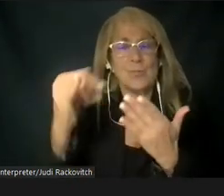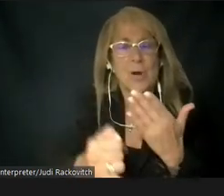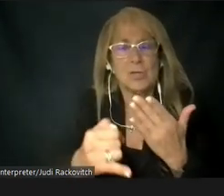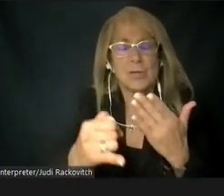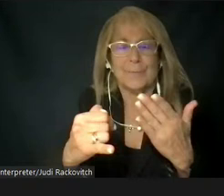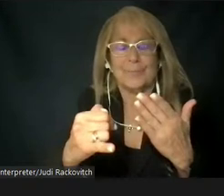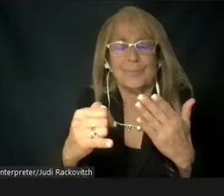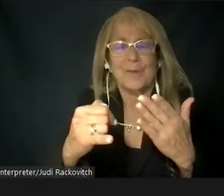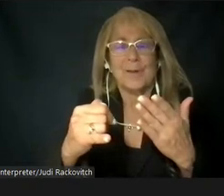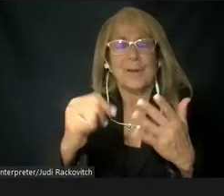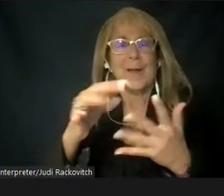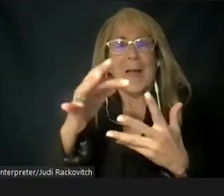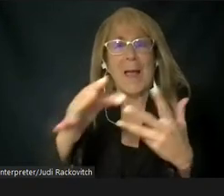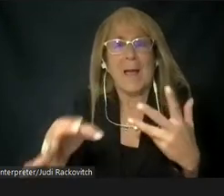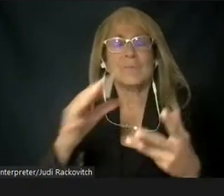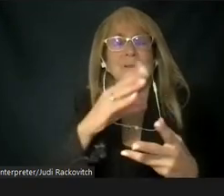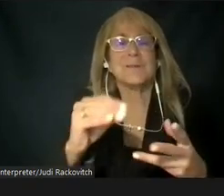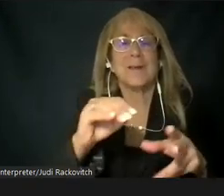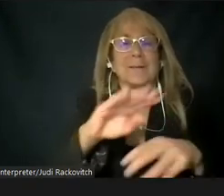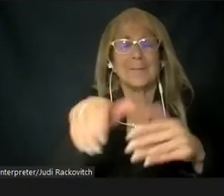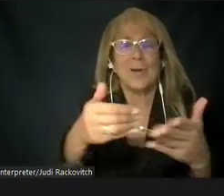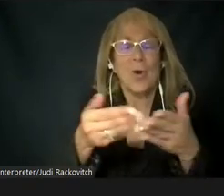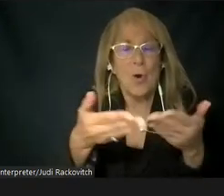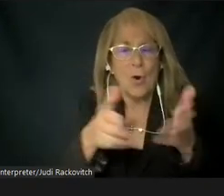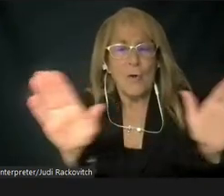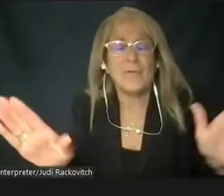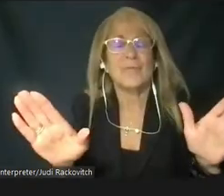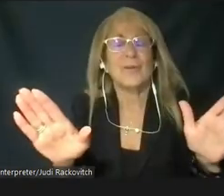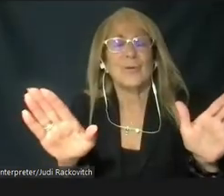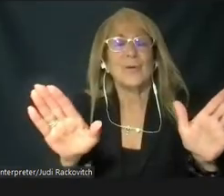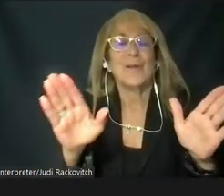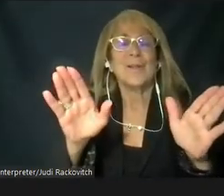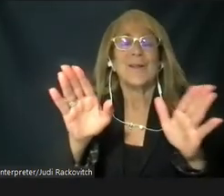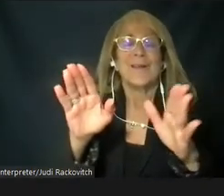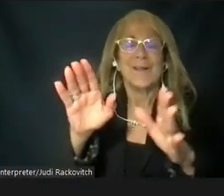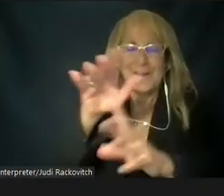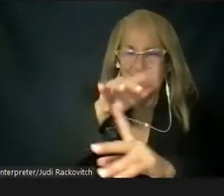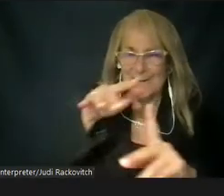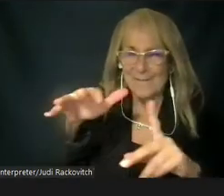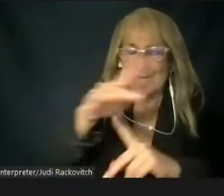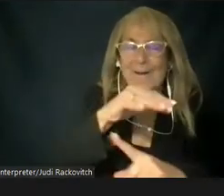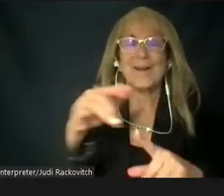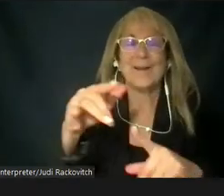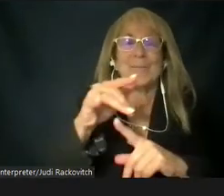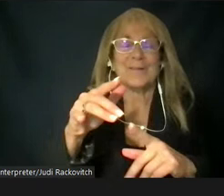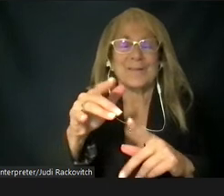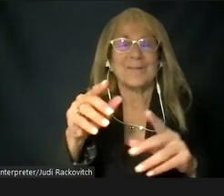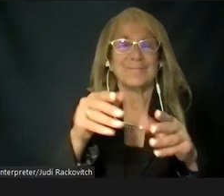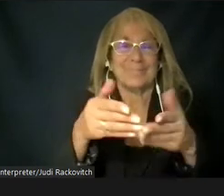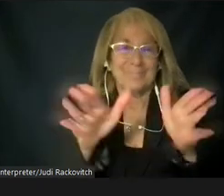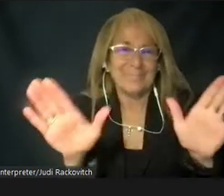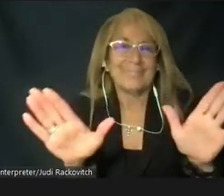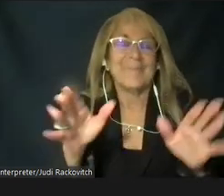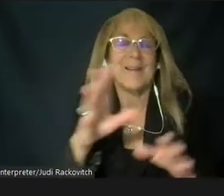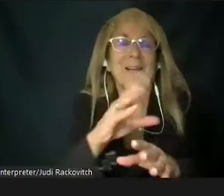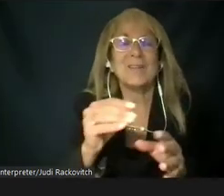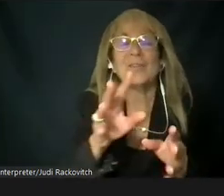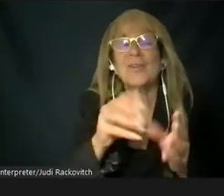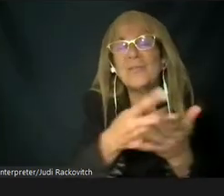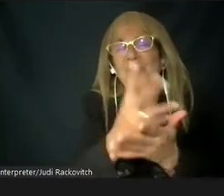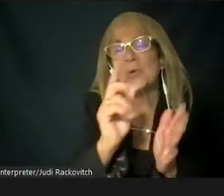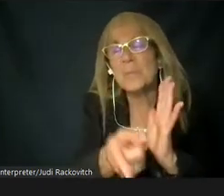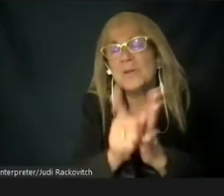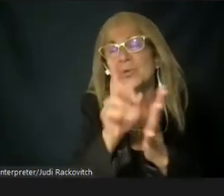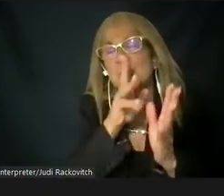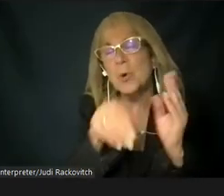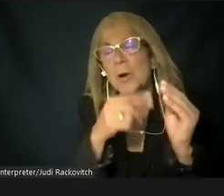overview of the environmental assessment, and discuss and describe environmental justice considerations. We'll take a few moments to talk about the potential project